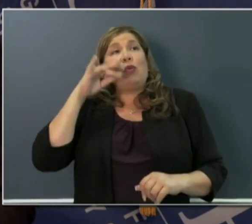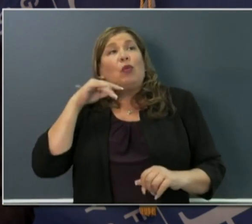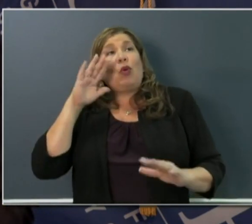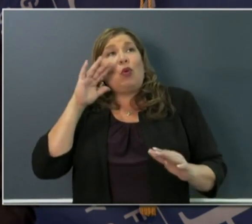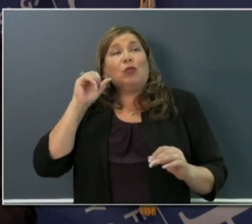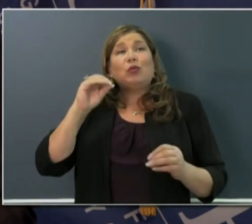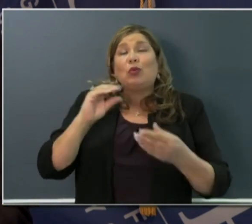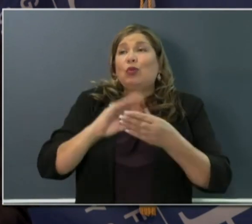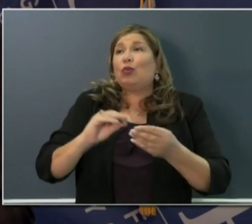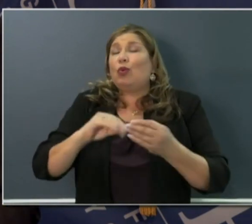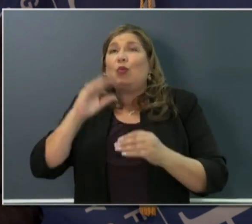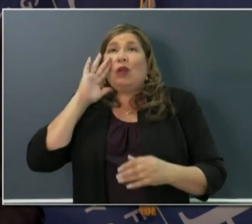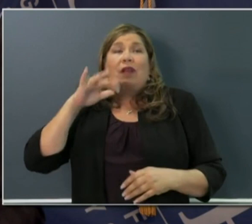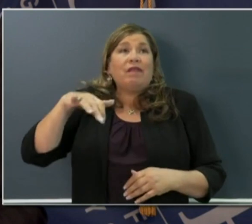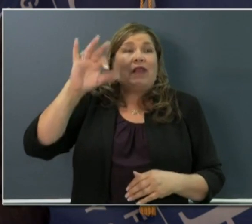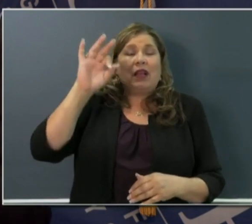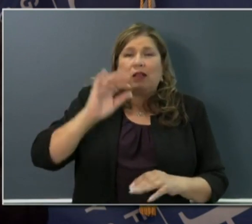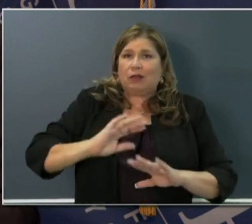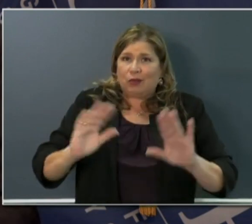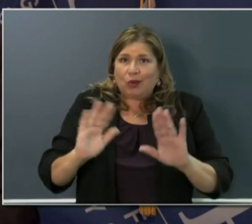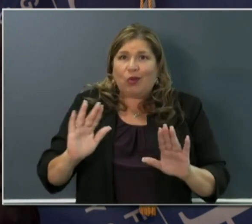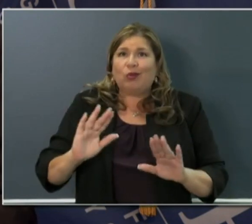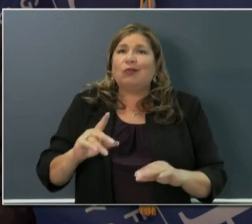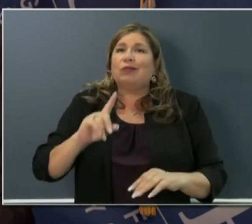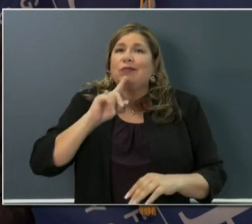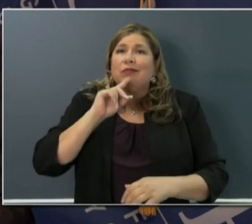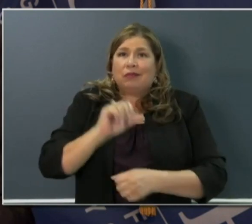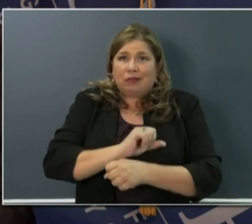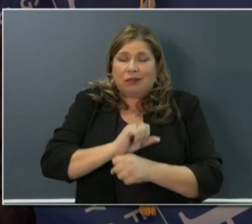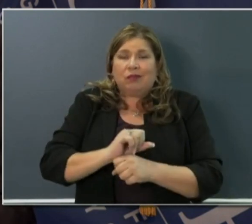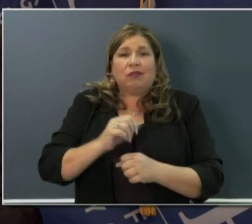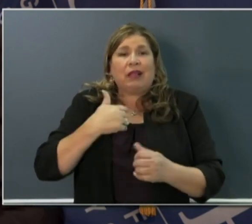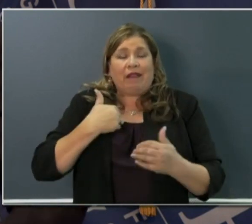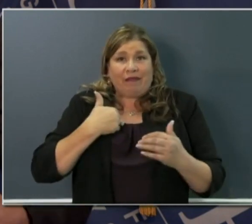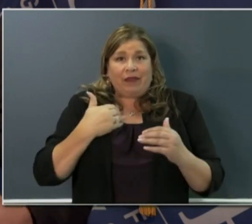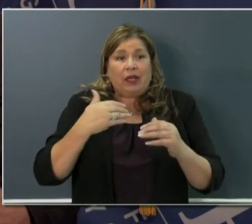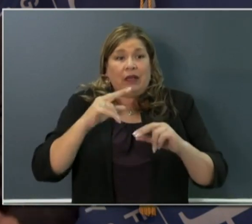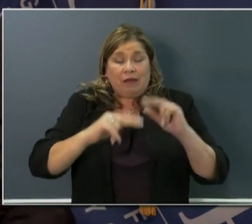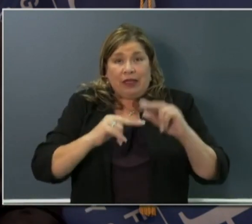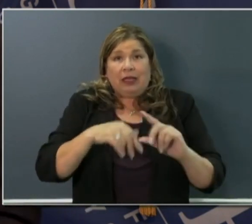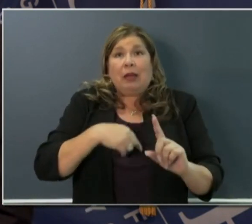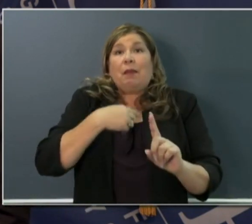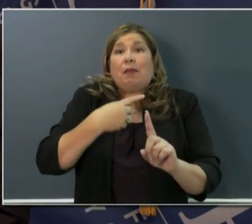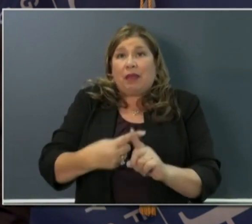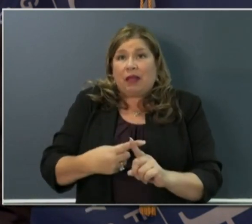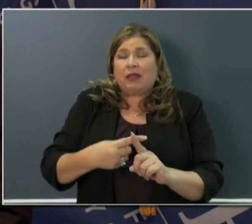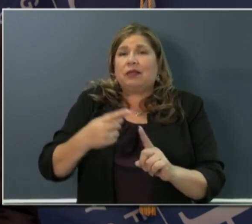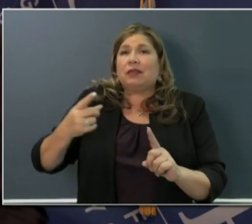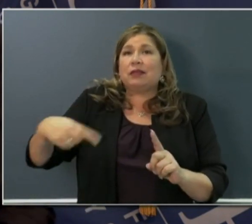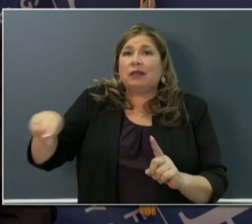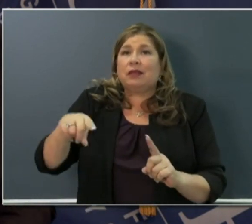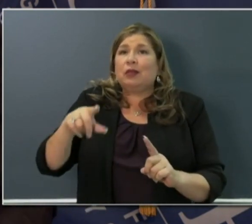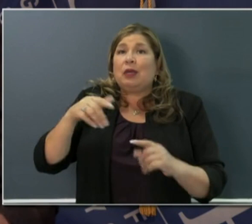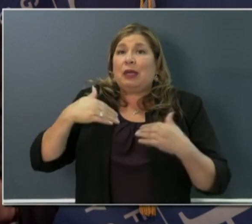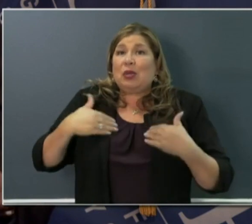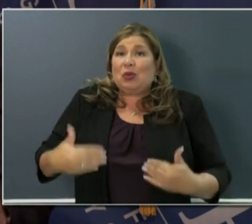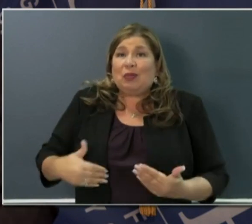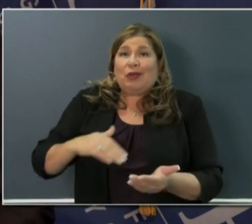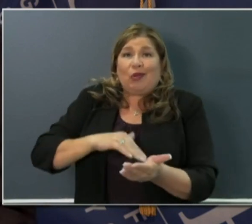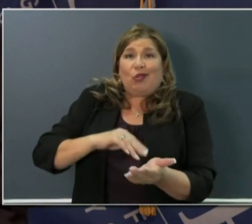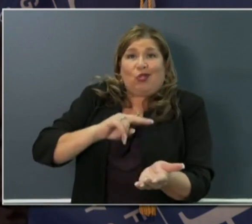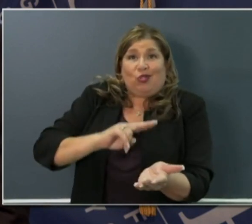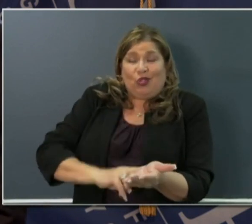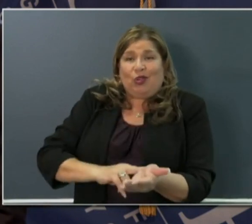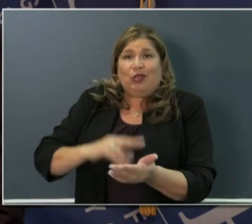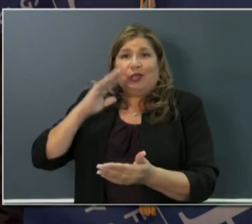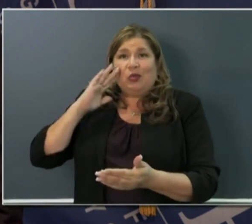about finding and procuring assets, but the human resources necessary to operate those assets. And that is the